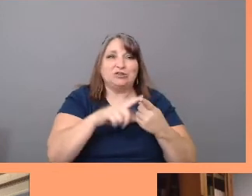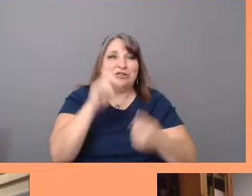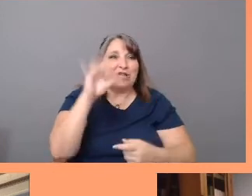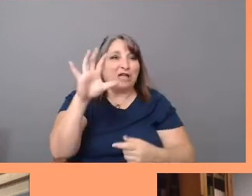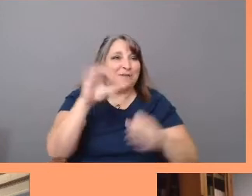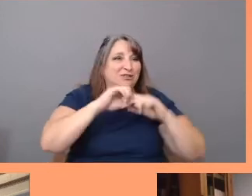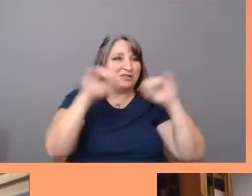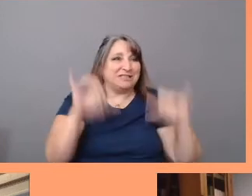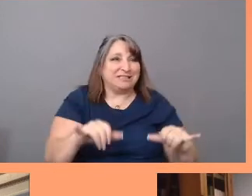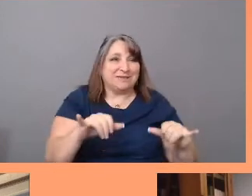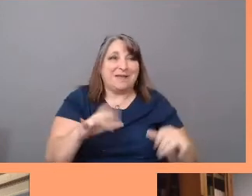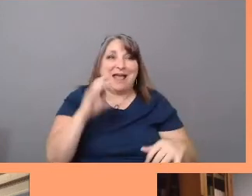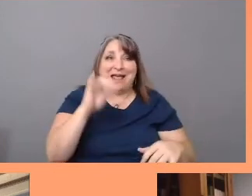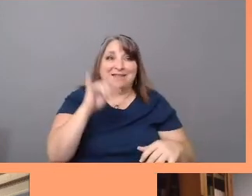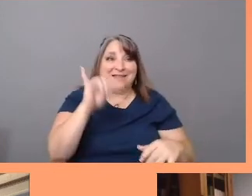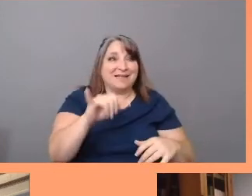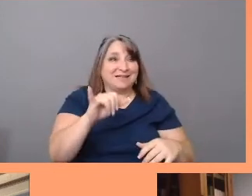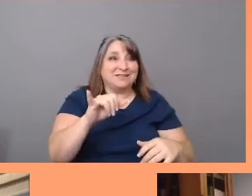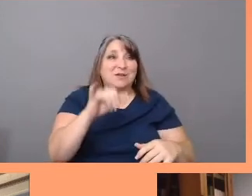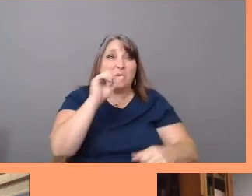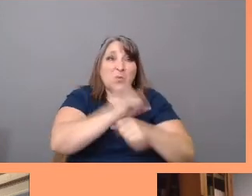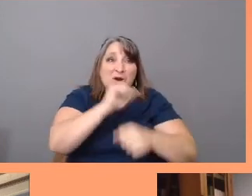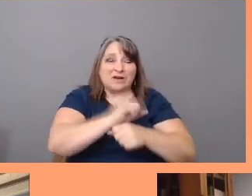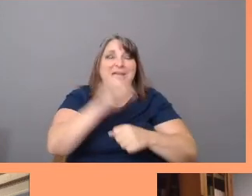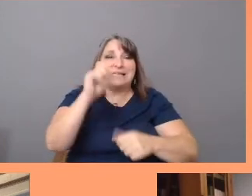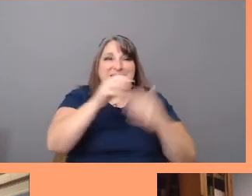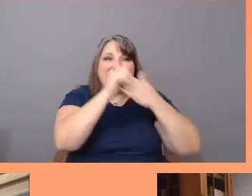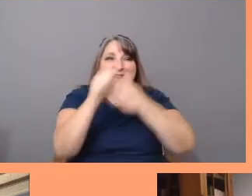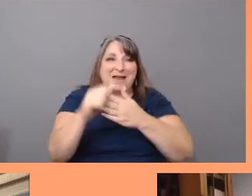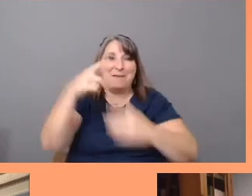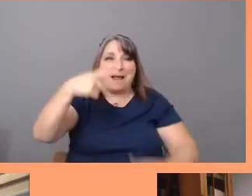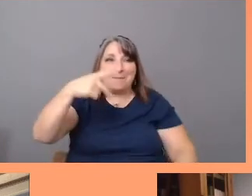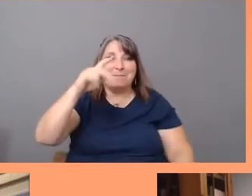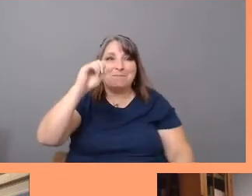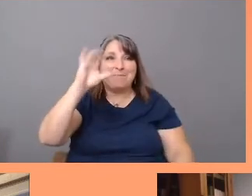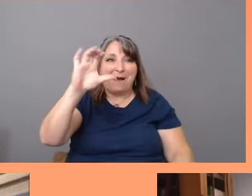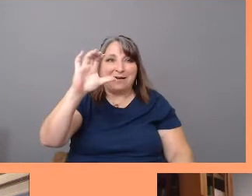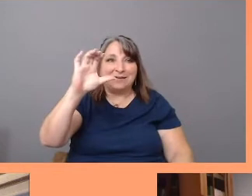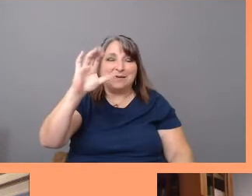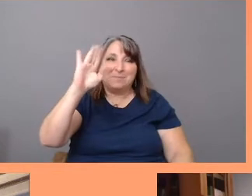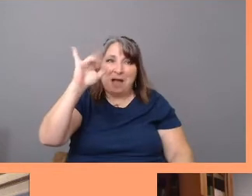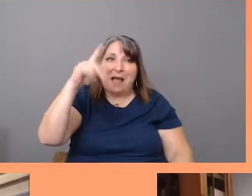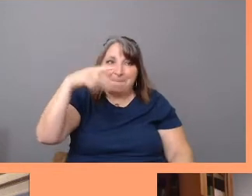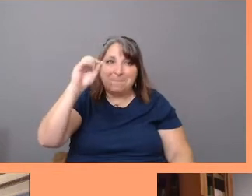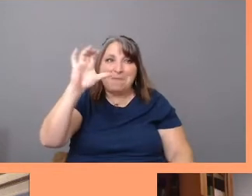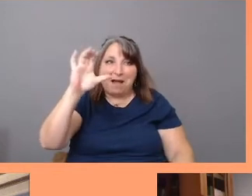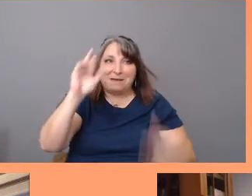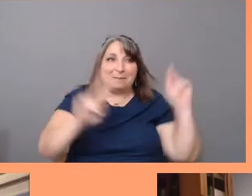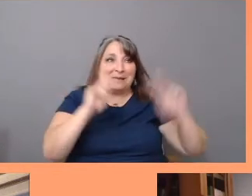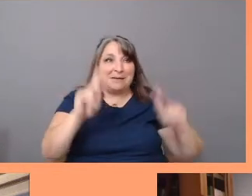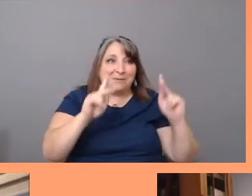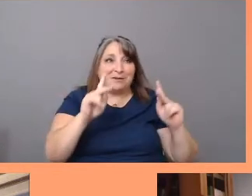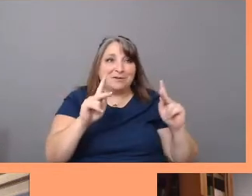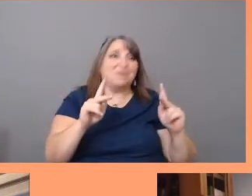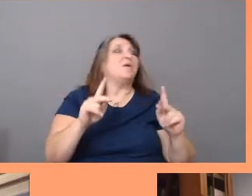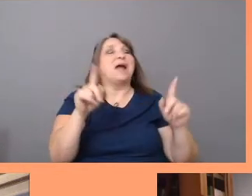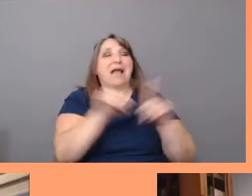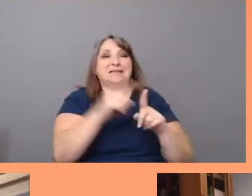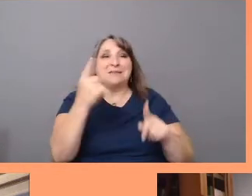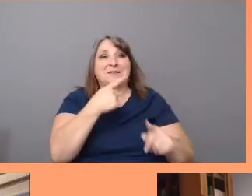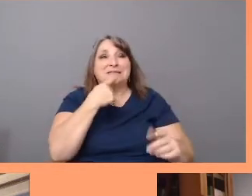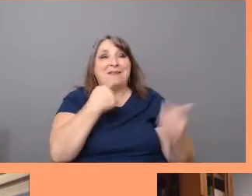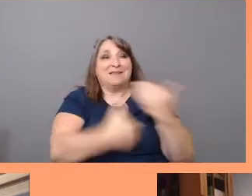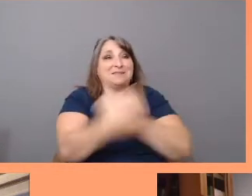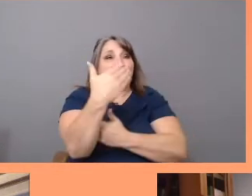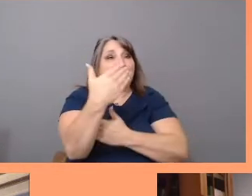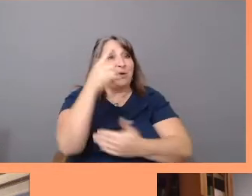work needs to be led by BIPOC people. Or as Maria Agee Carter said this morning, much more succinctly, what are